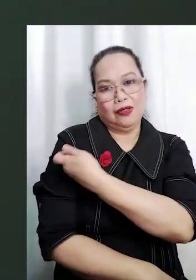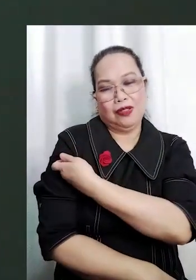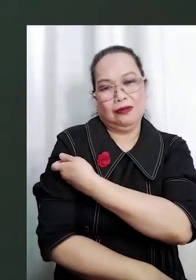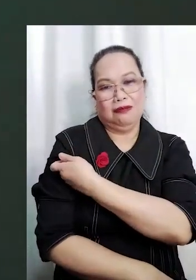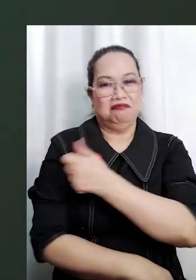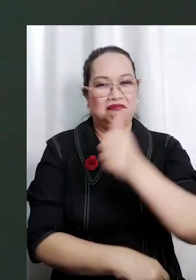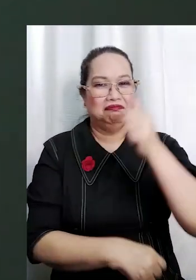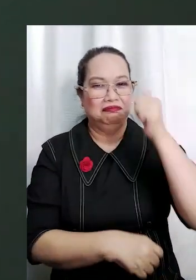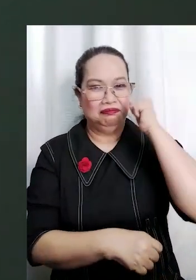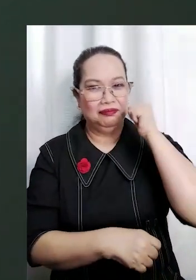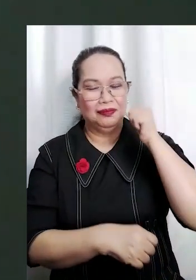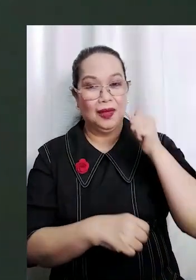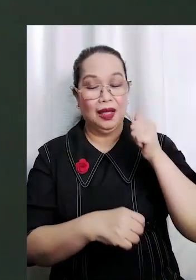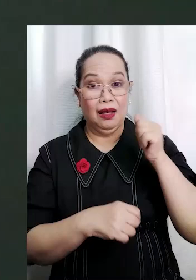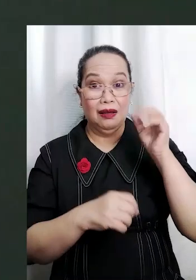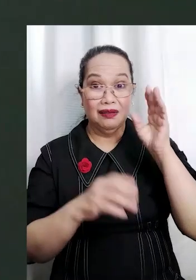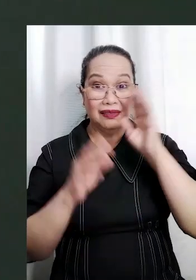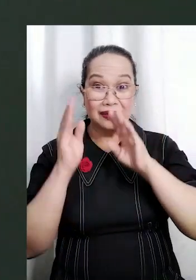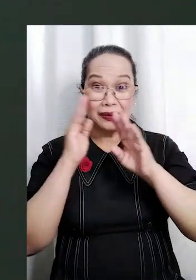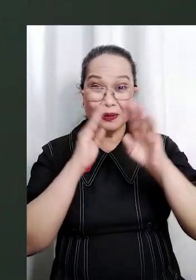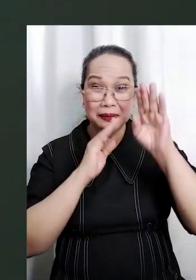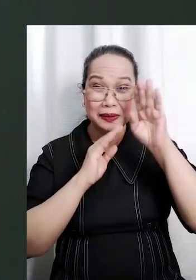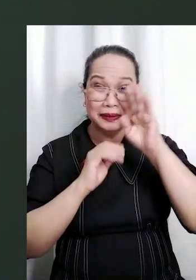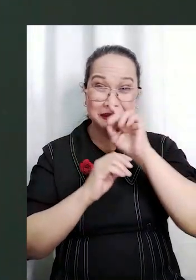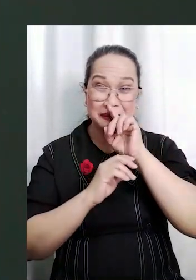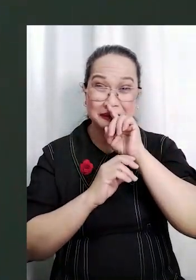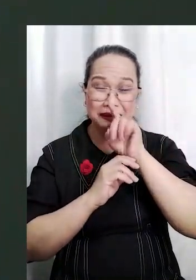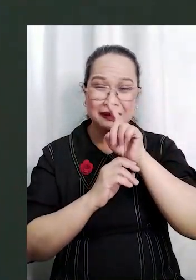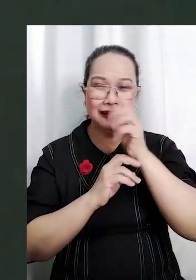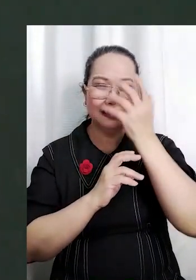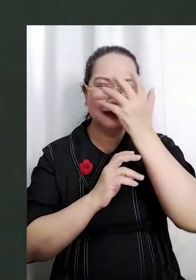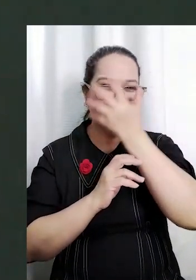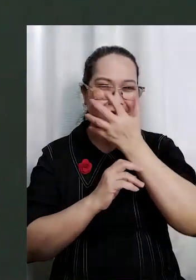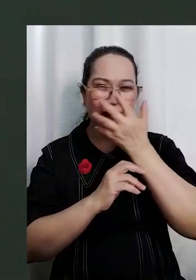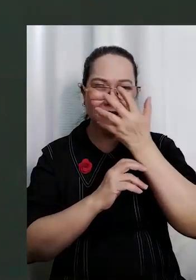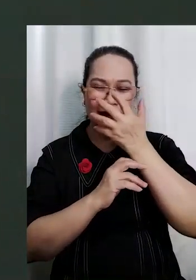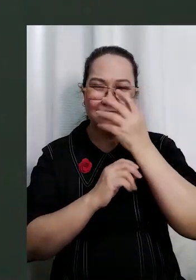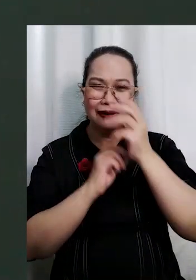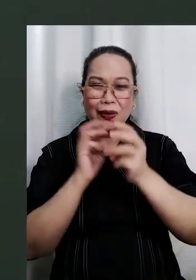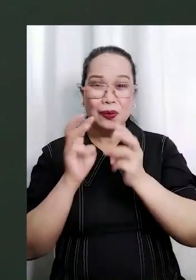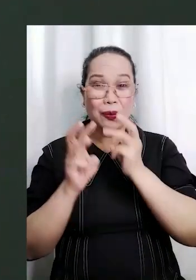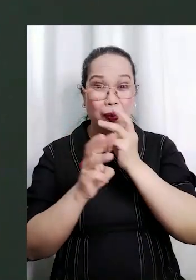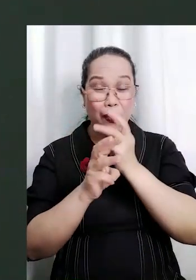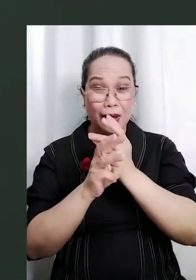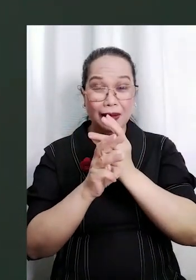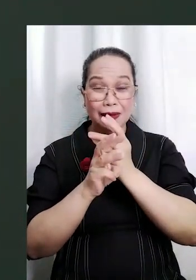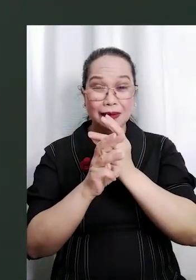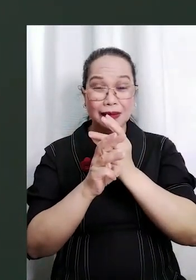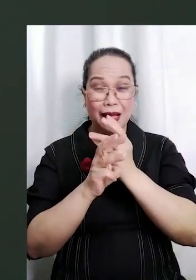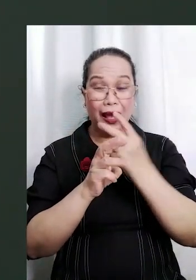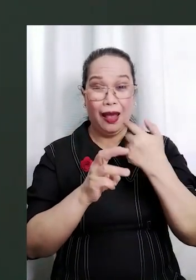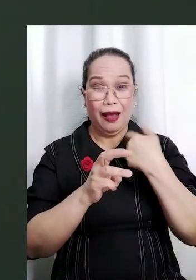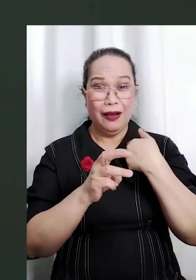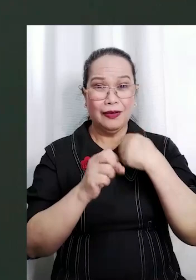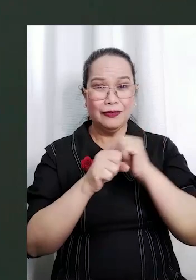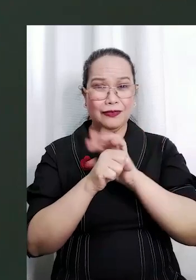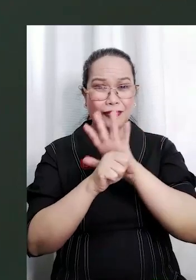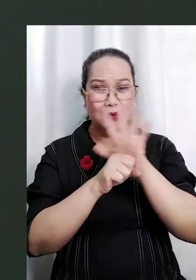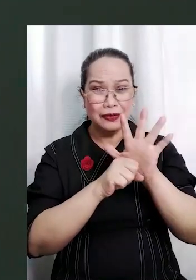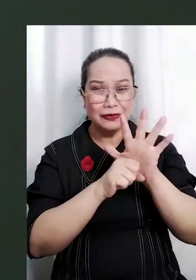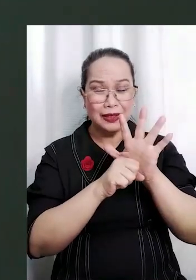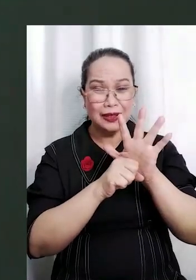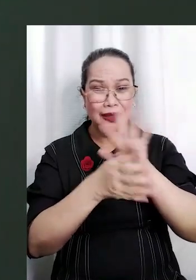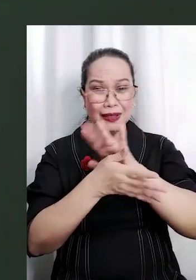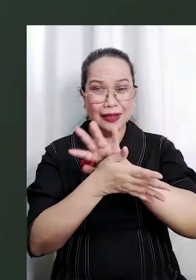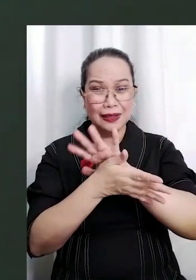na yan. Ang gulo, ano? Parang ang mundo na tinamaan ng COVID, ang solusyon